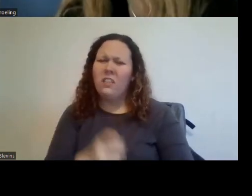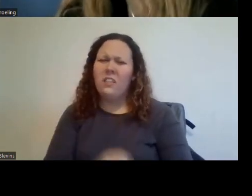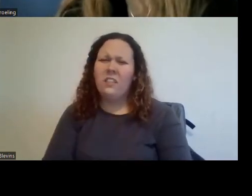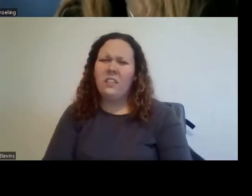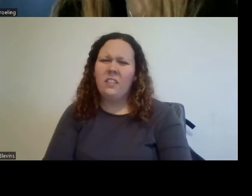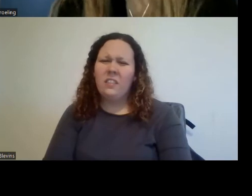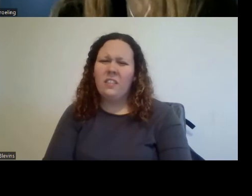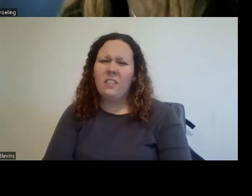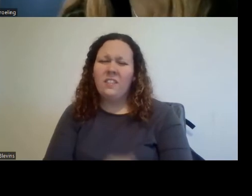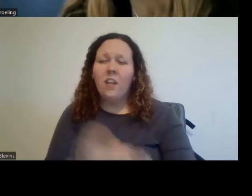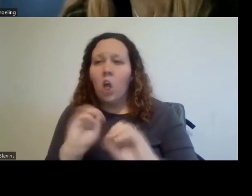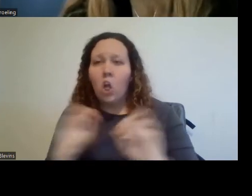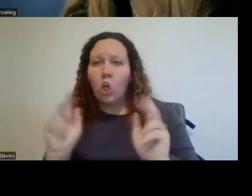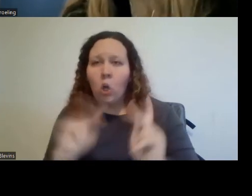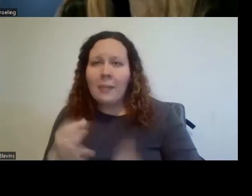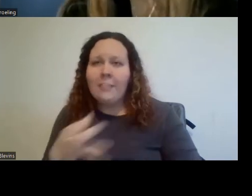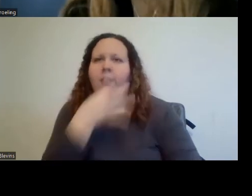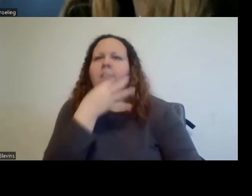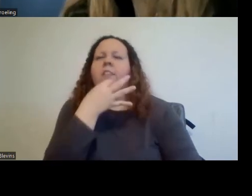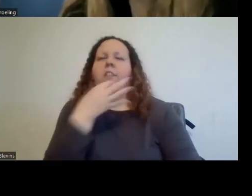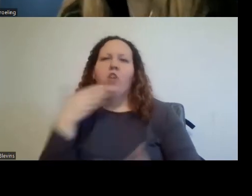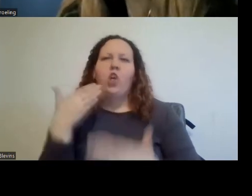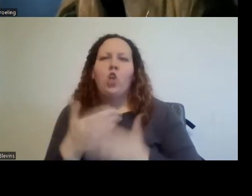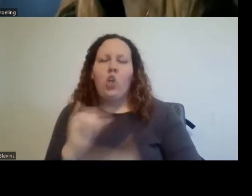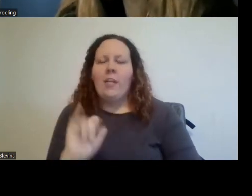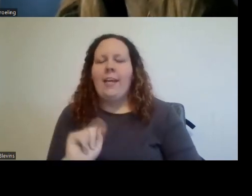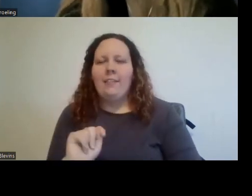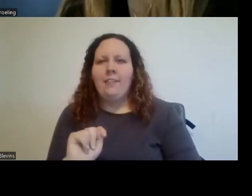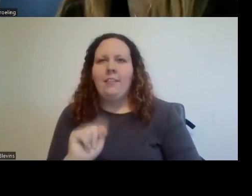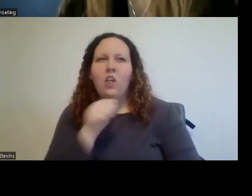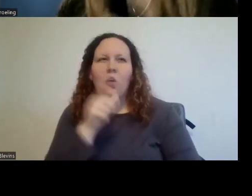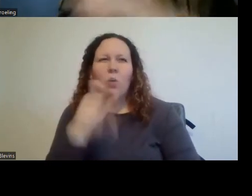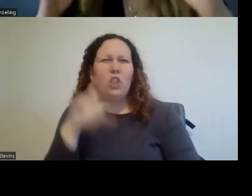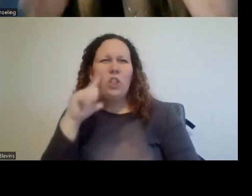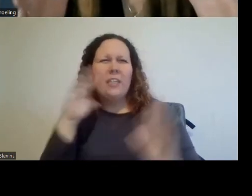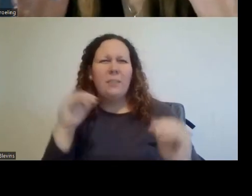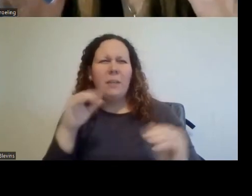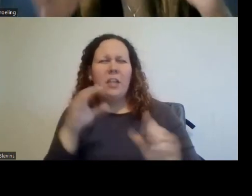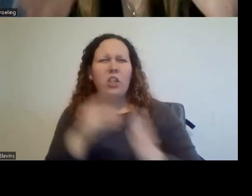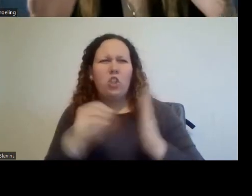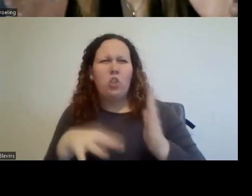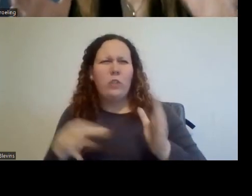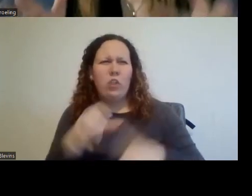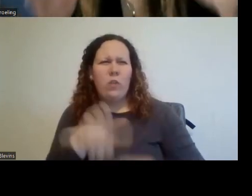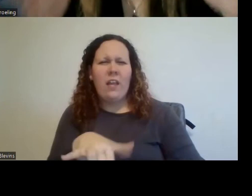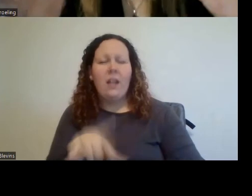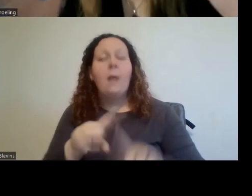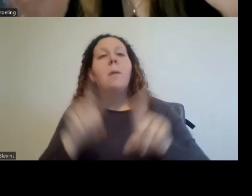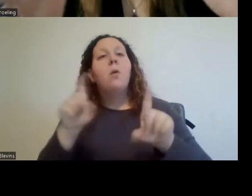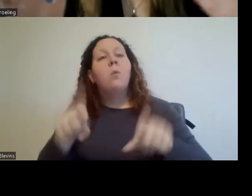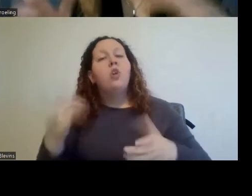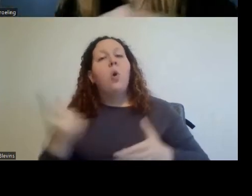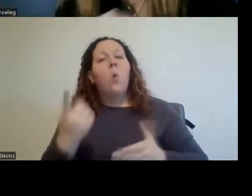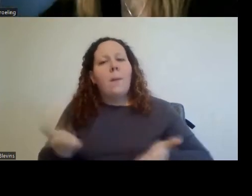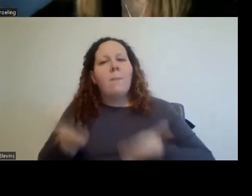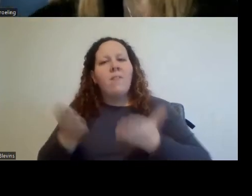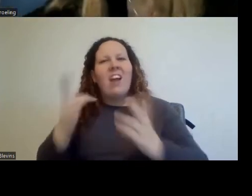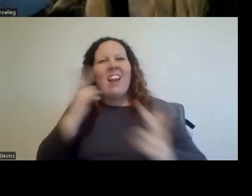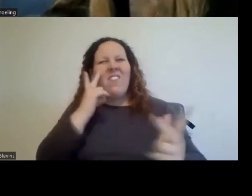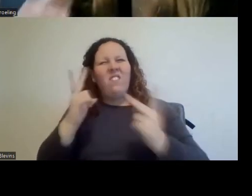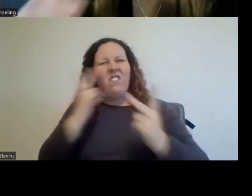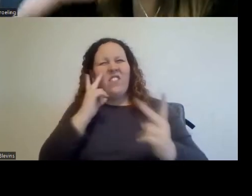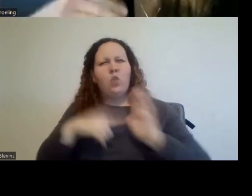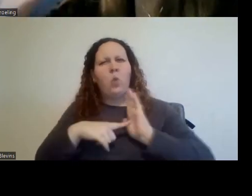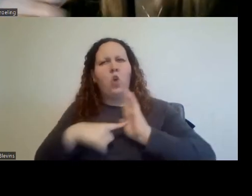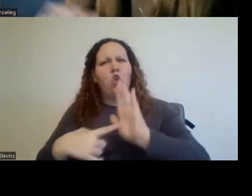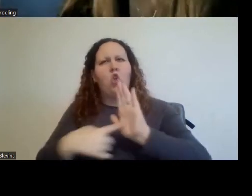nobody's good at it. So we should not expect students to do that. Although we should always give them visual cues and access to the teacher, but we